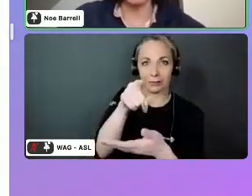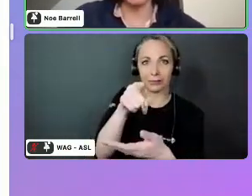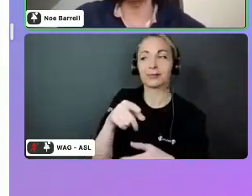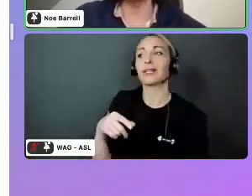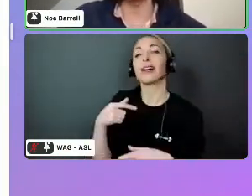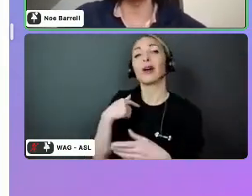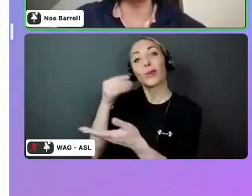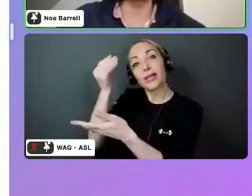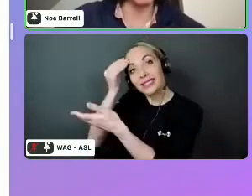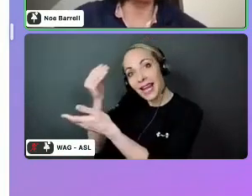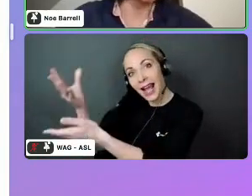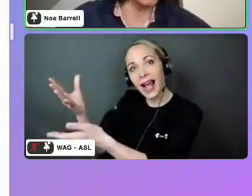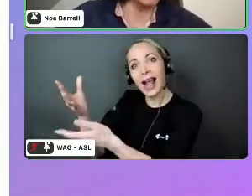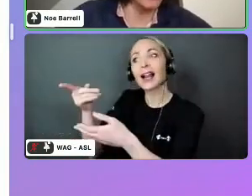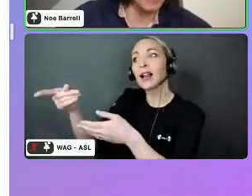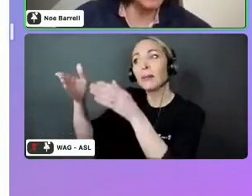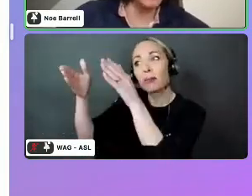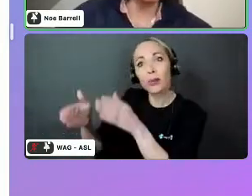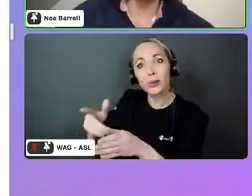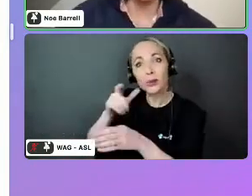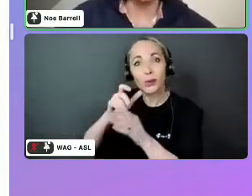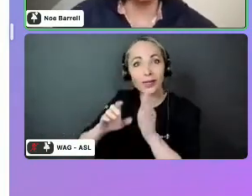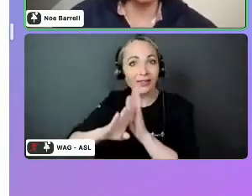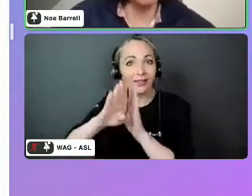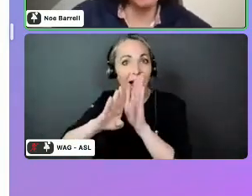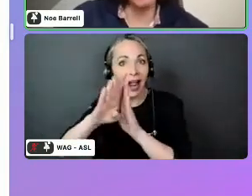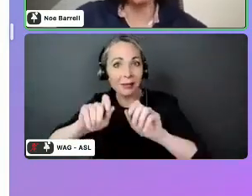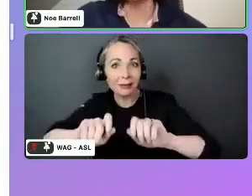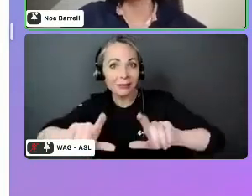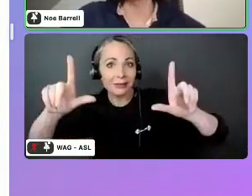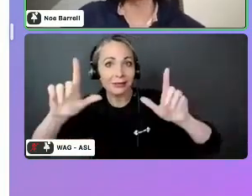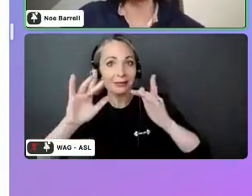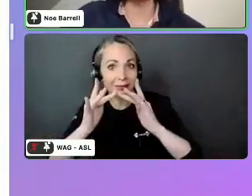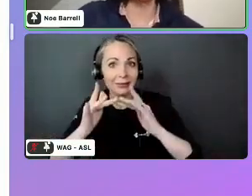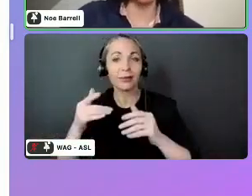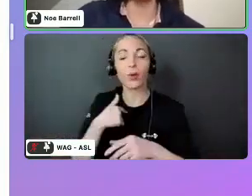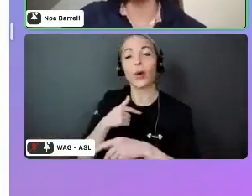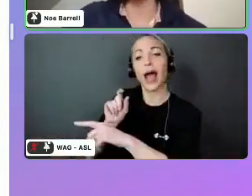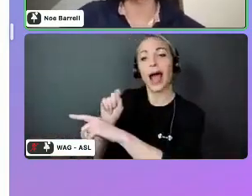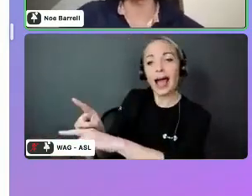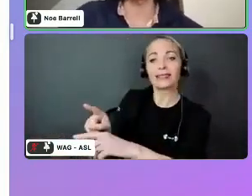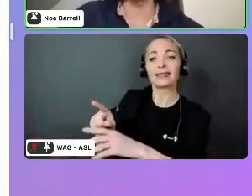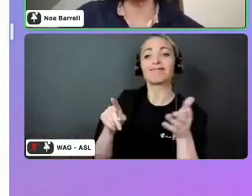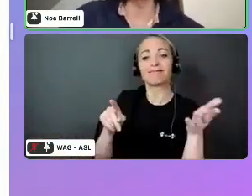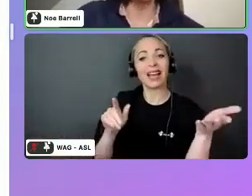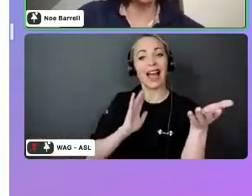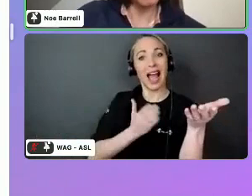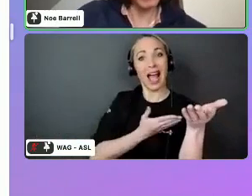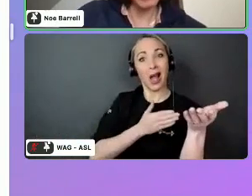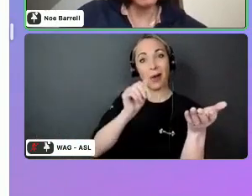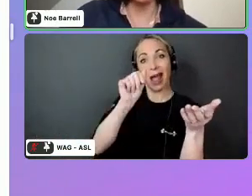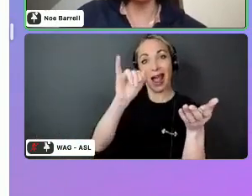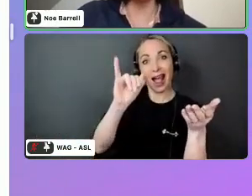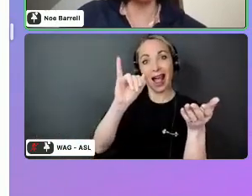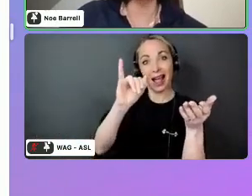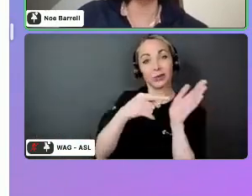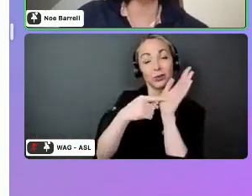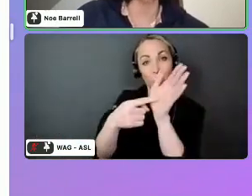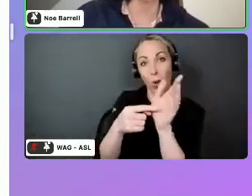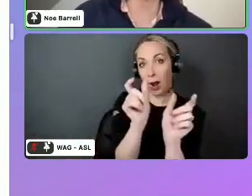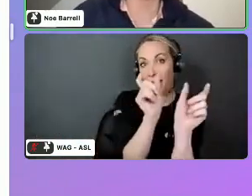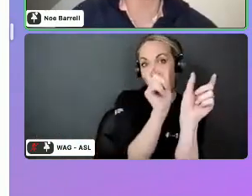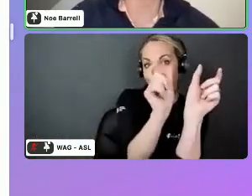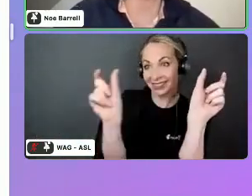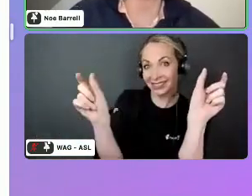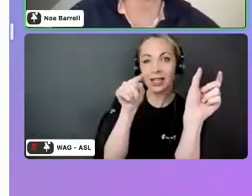our AI detected a role of tab. Are we correct? And then we give the user a chance to say, no, we're not correct, or yes, we are. And so this can help guide